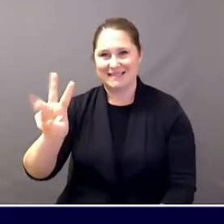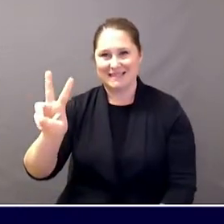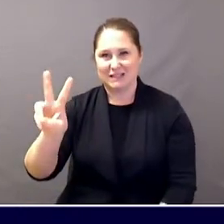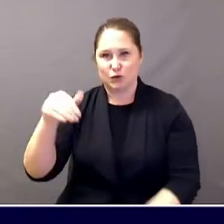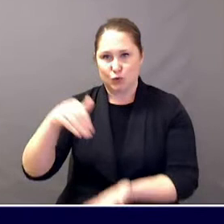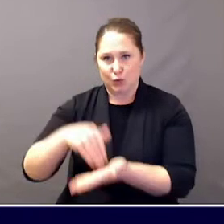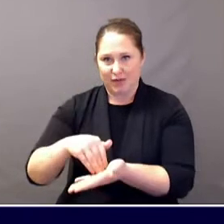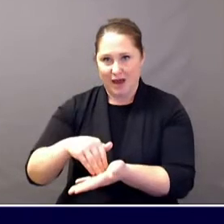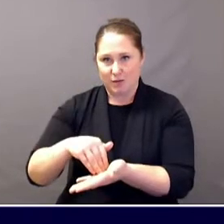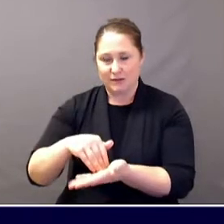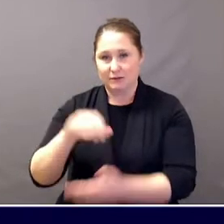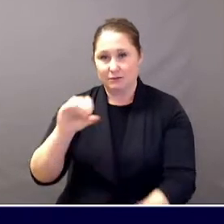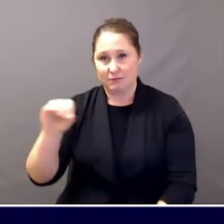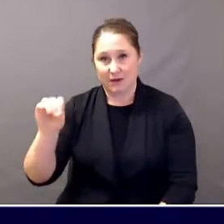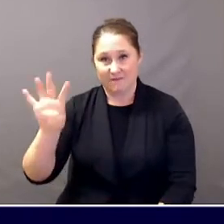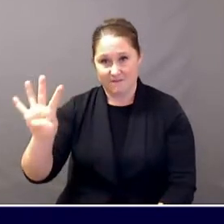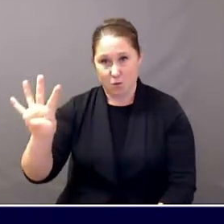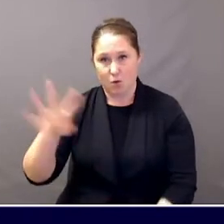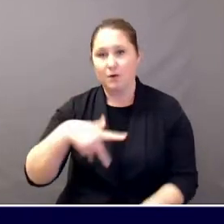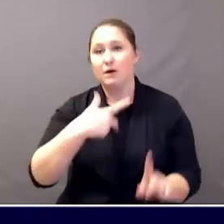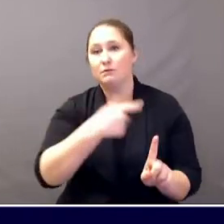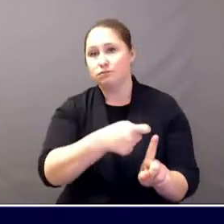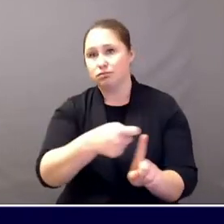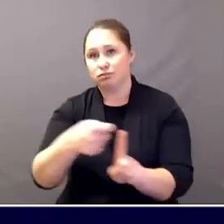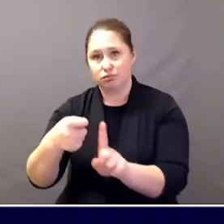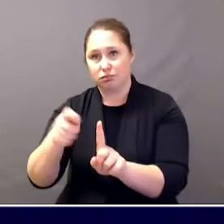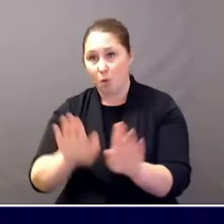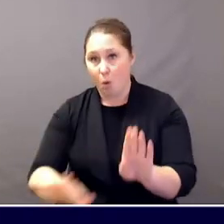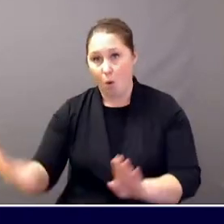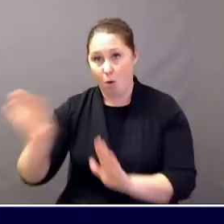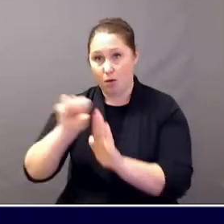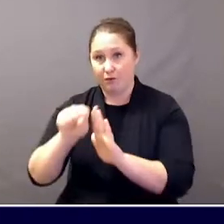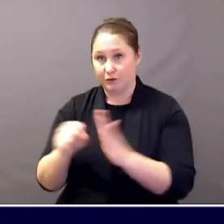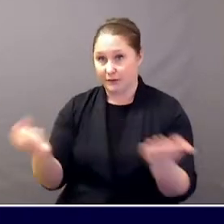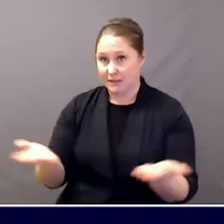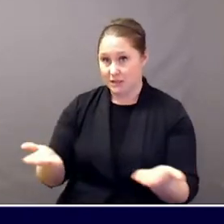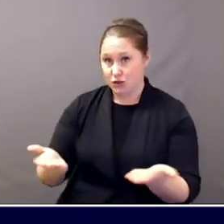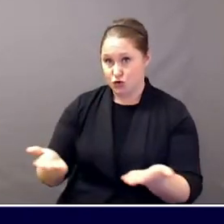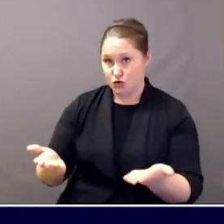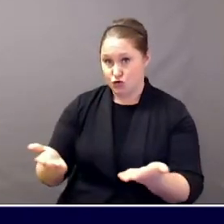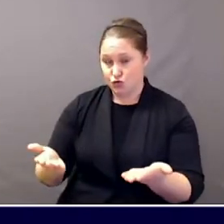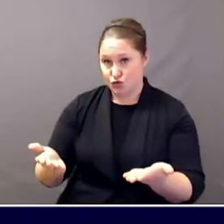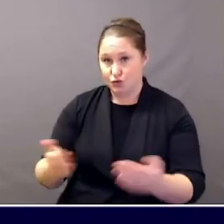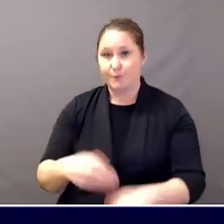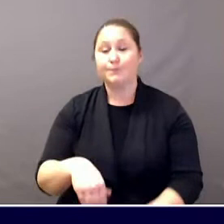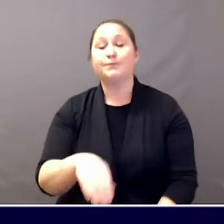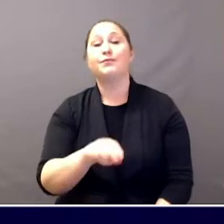62,004 vaccine doses administered across the state. Of those,